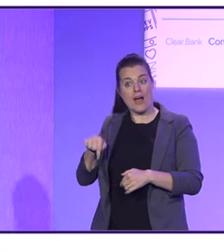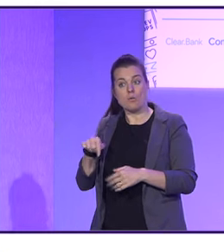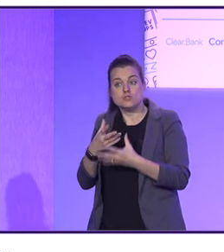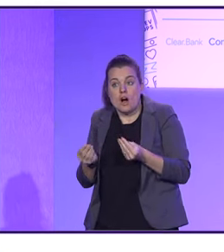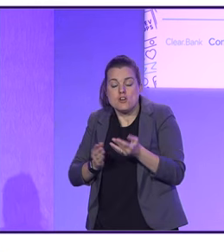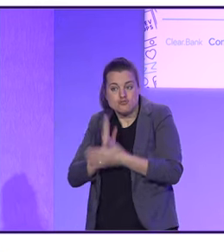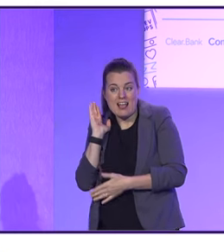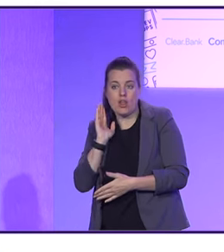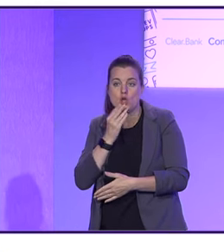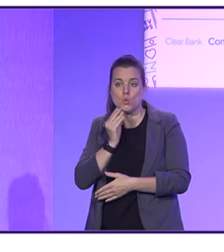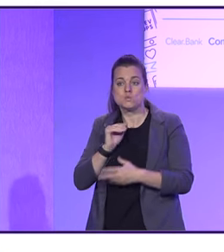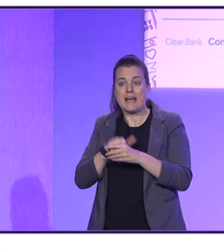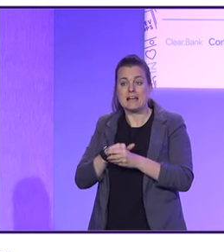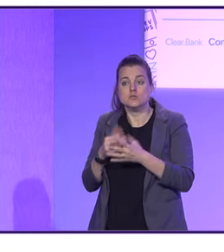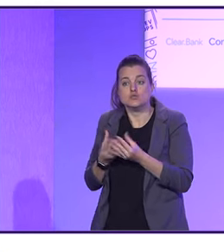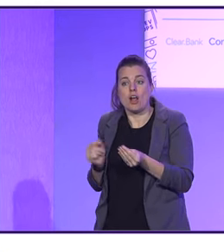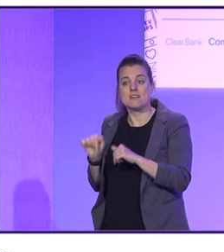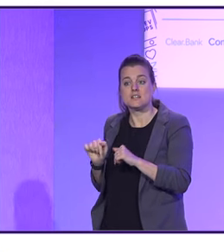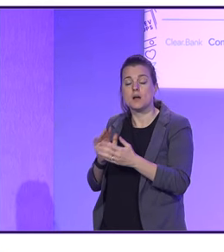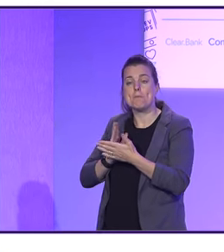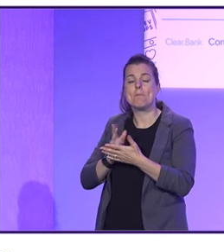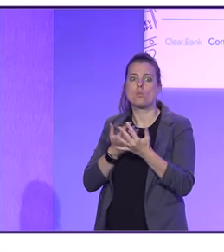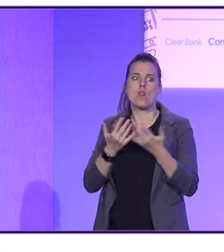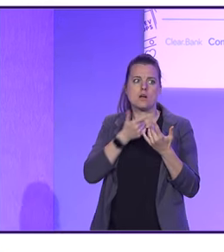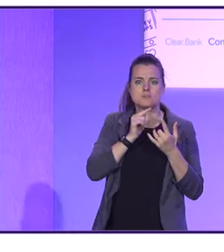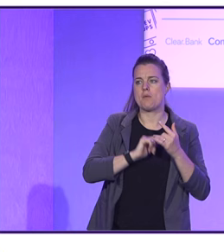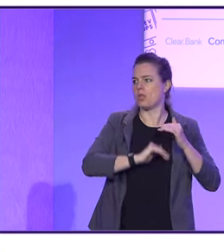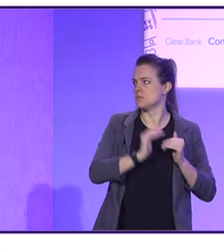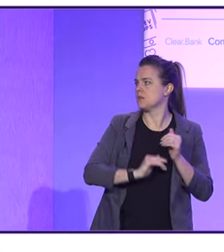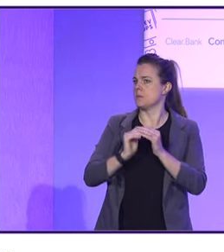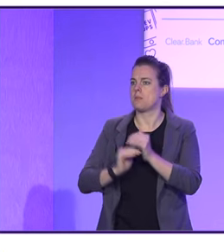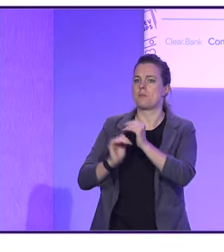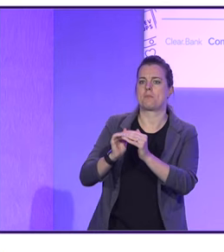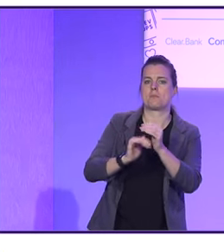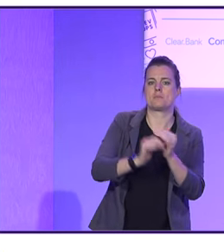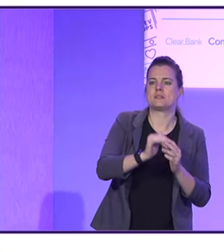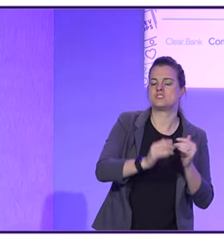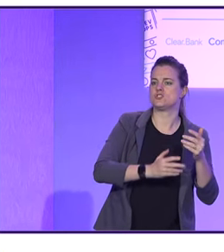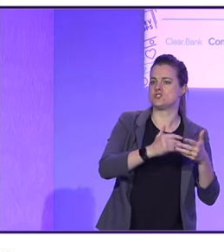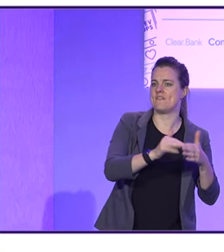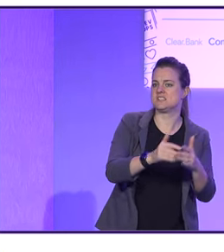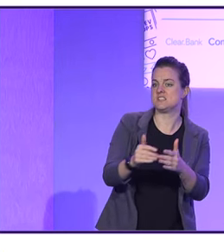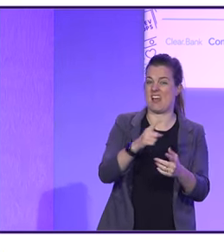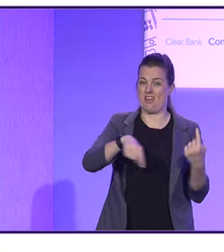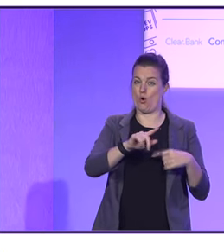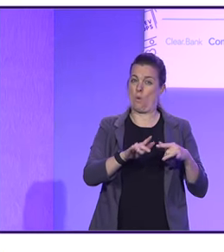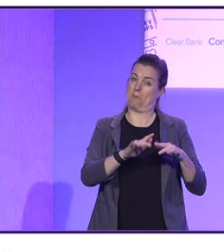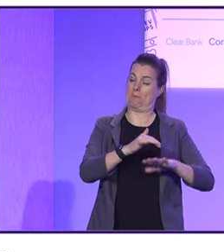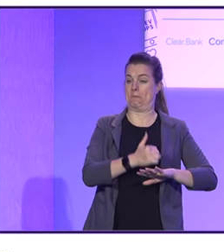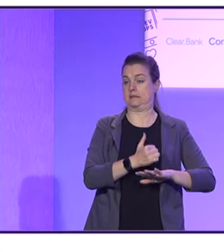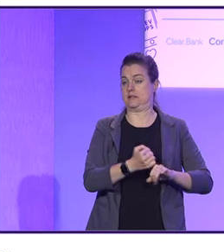case. There are a lot of people building services. They all have to do basically the same thing, run web apps.